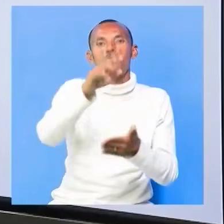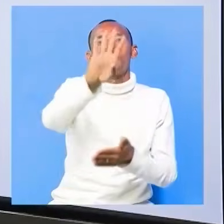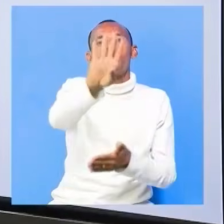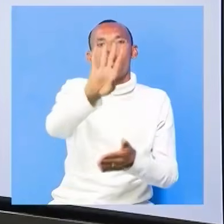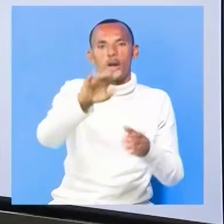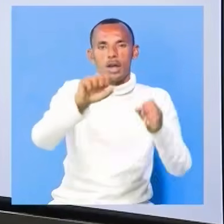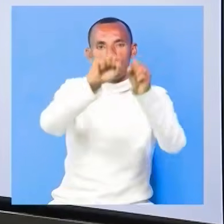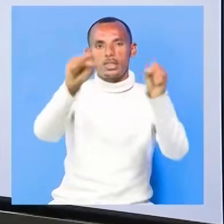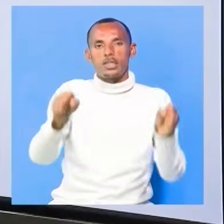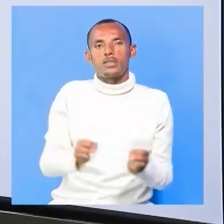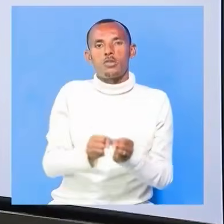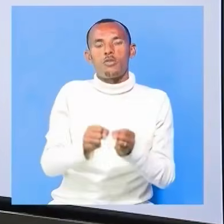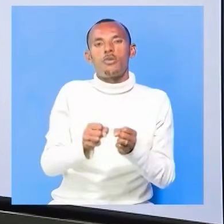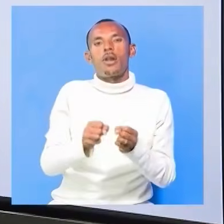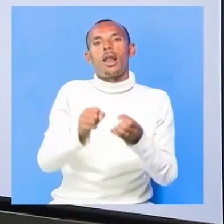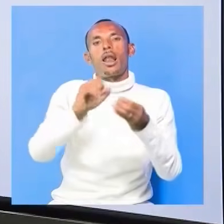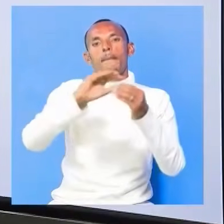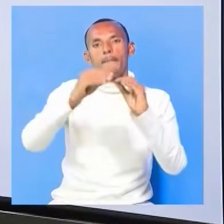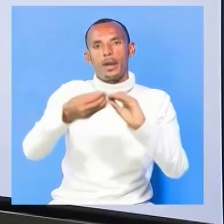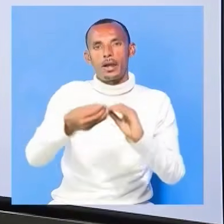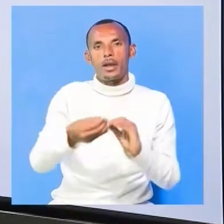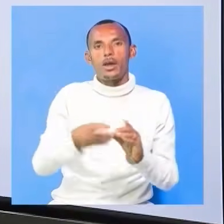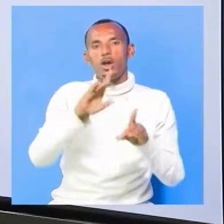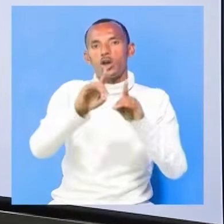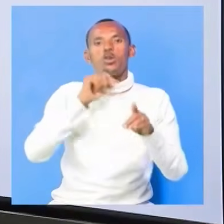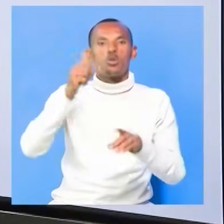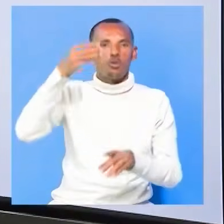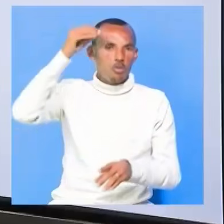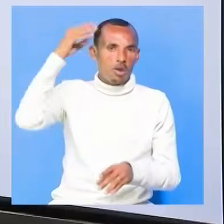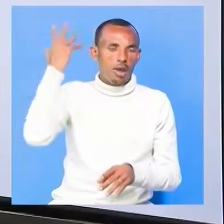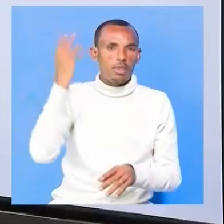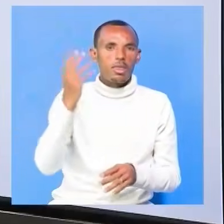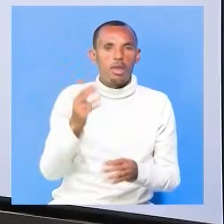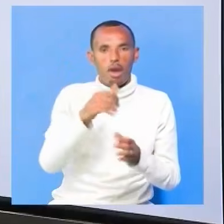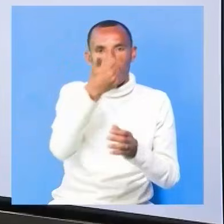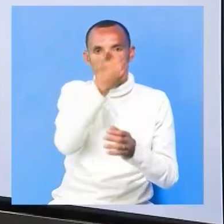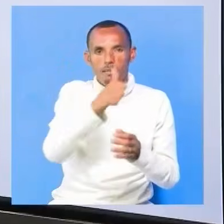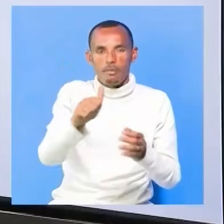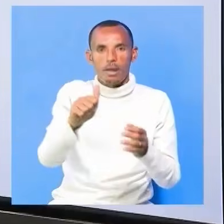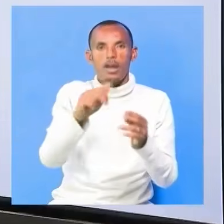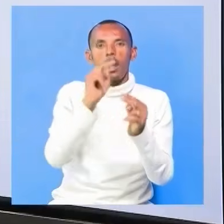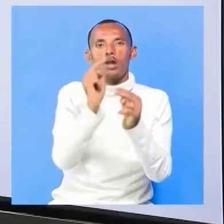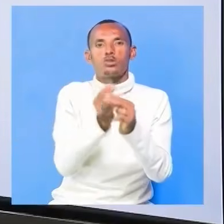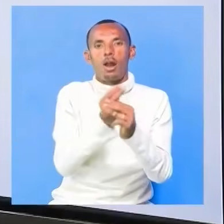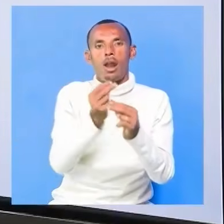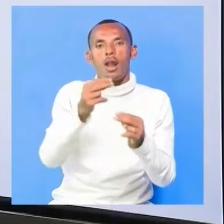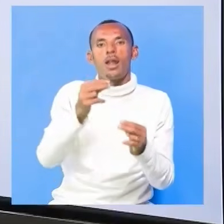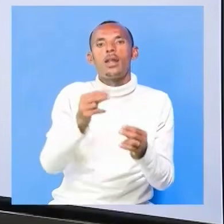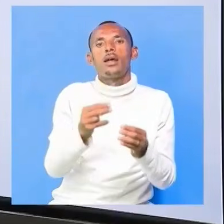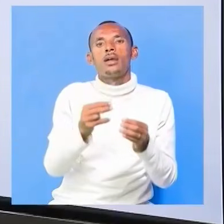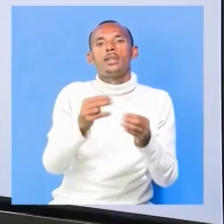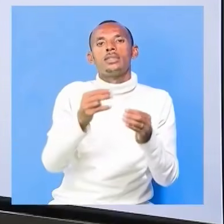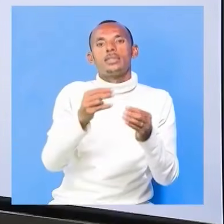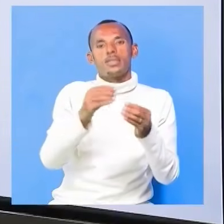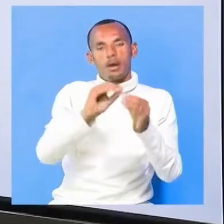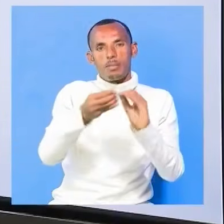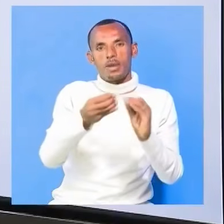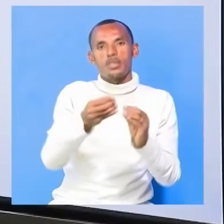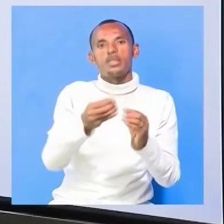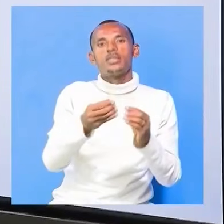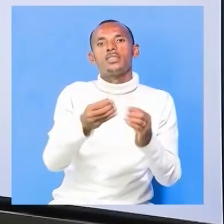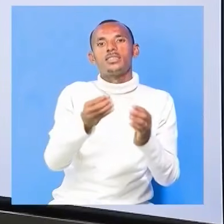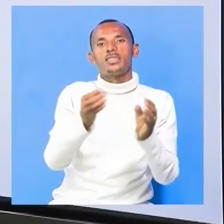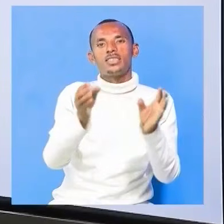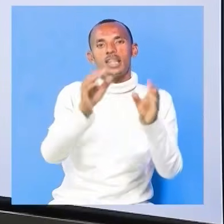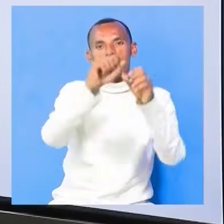these 4 sets of numbers, right? Don't forget, every natural number is contained in the set